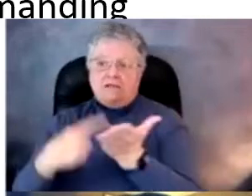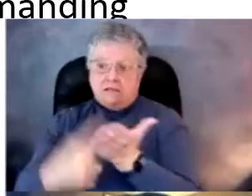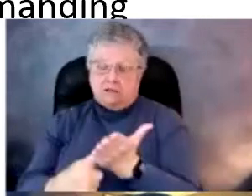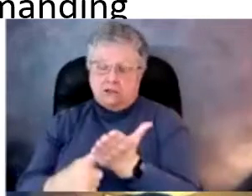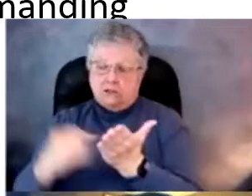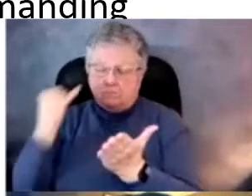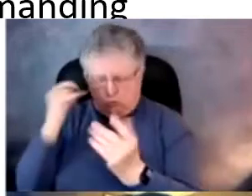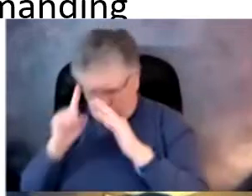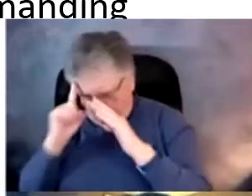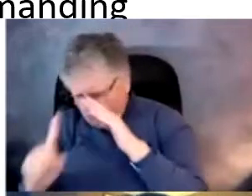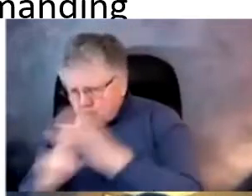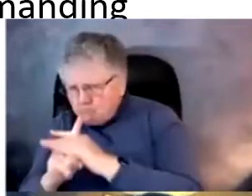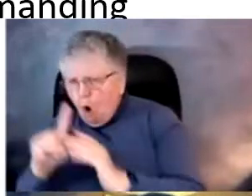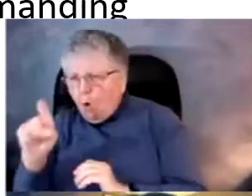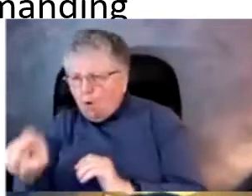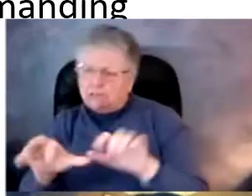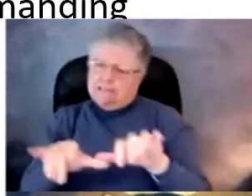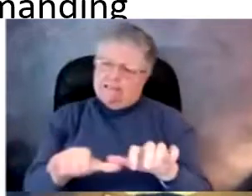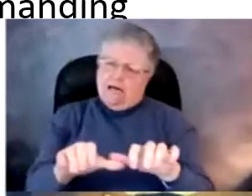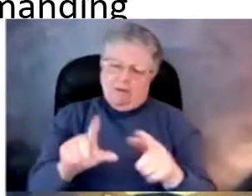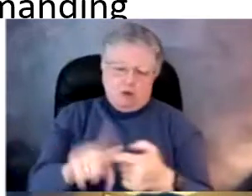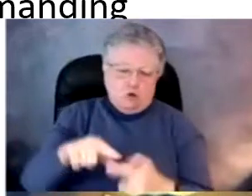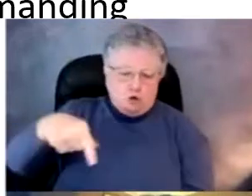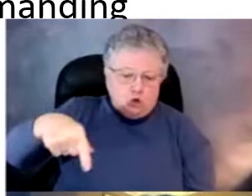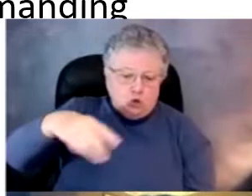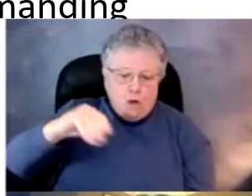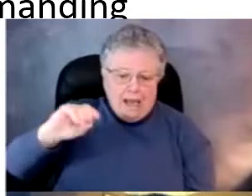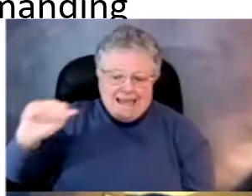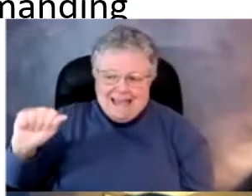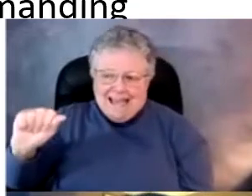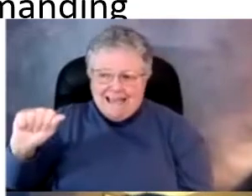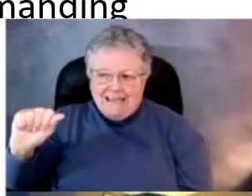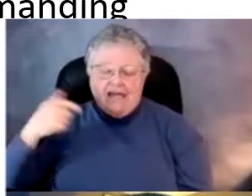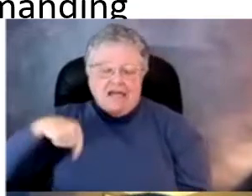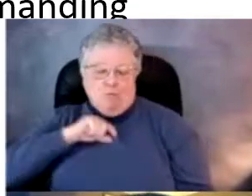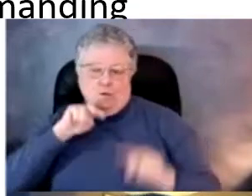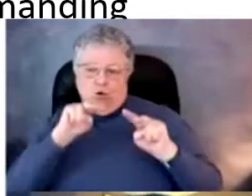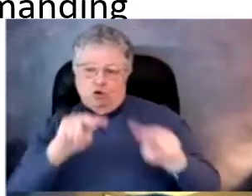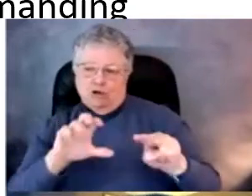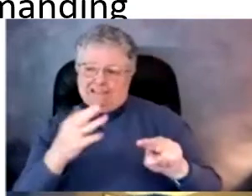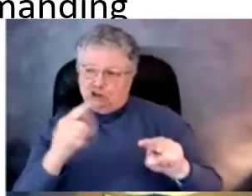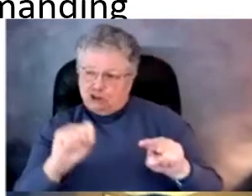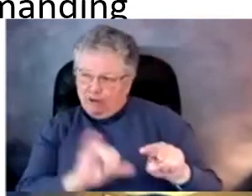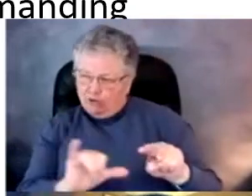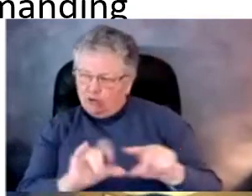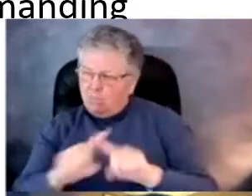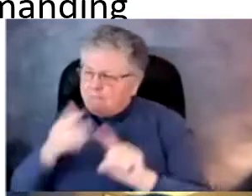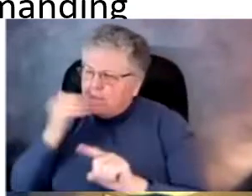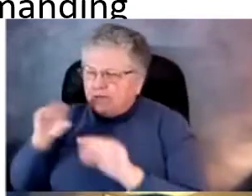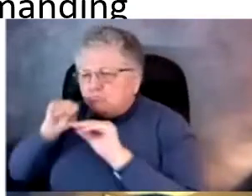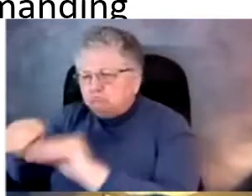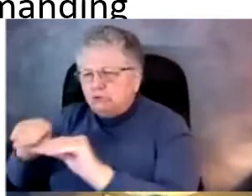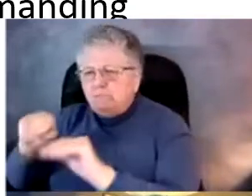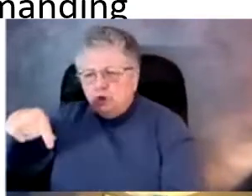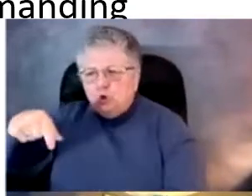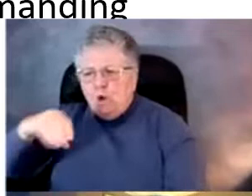in the Q&A. We can try to look at the chat too. That might be a little harder. And then I think Alex said we can unmute.